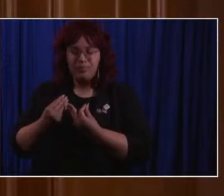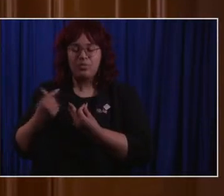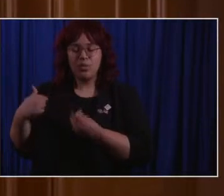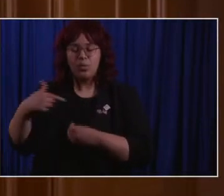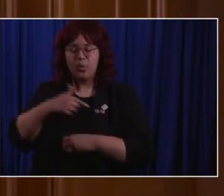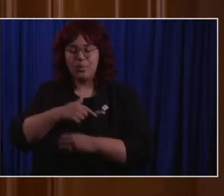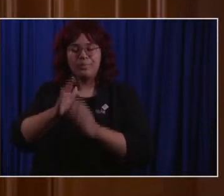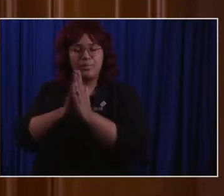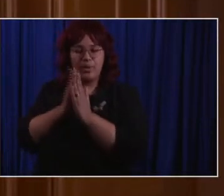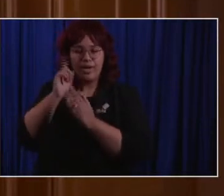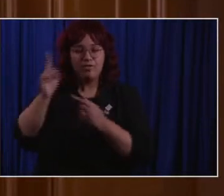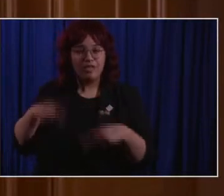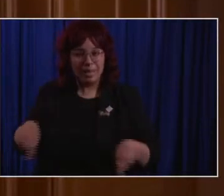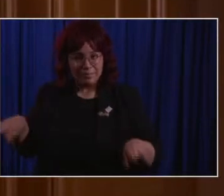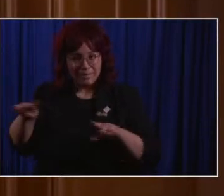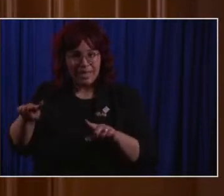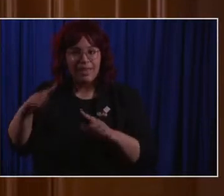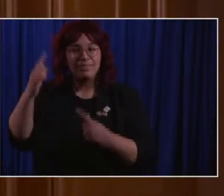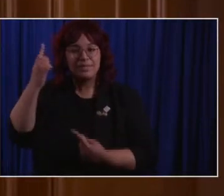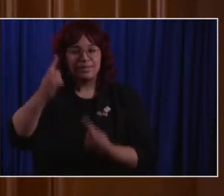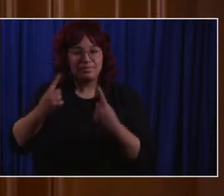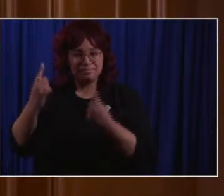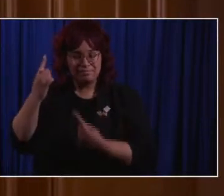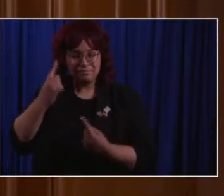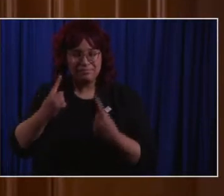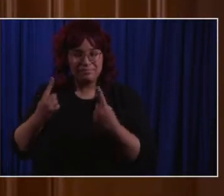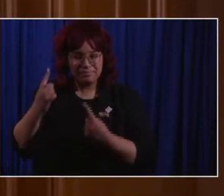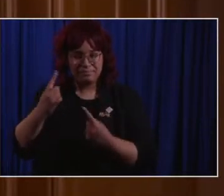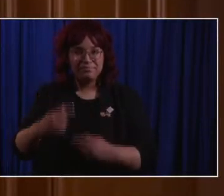risk every single day.